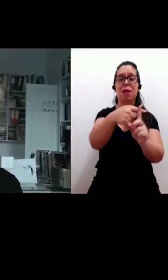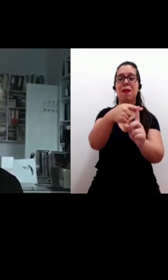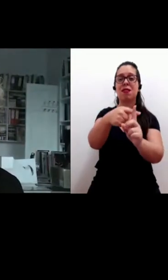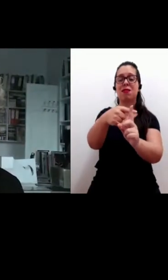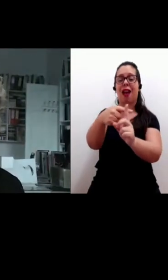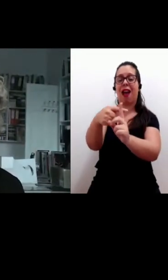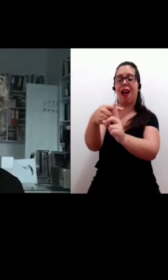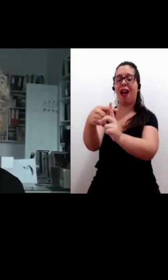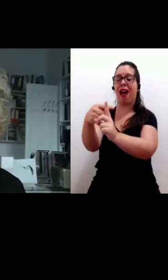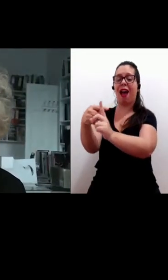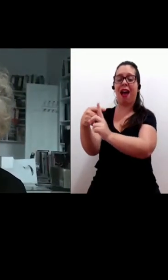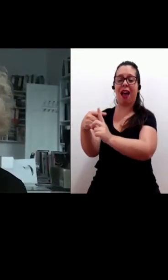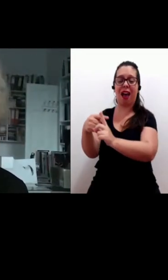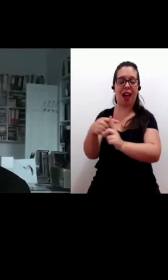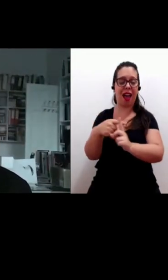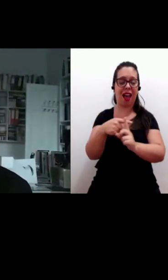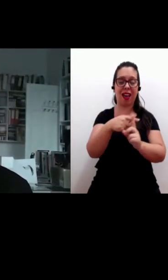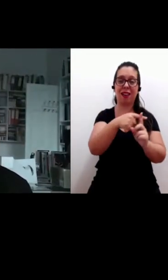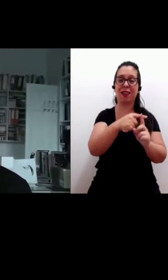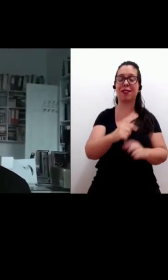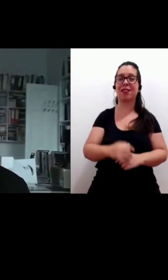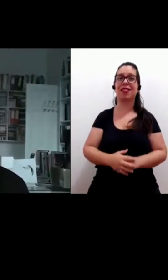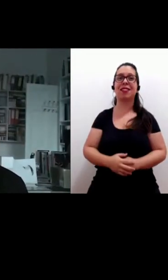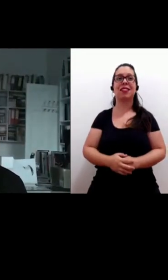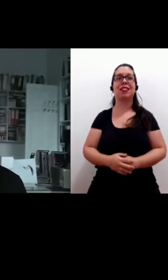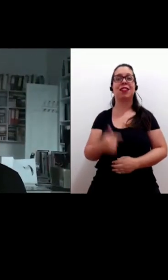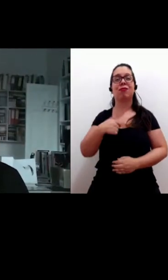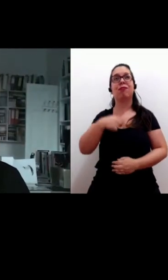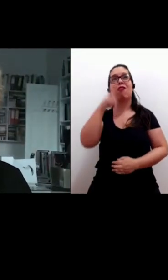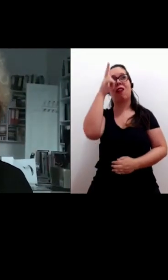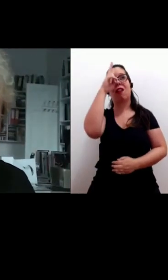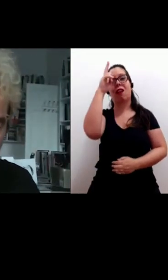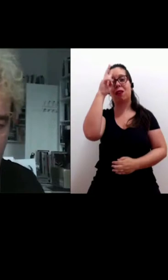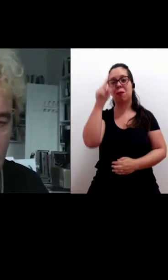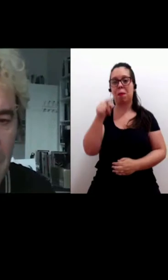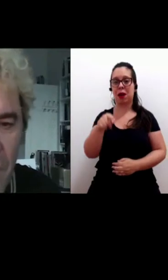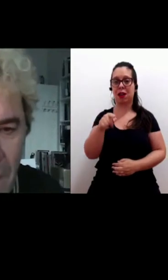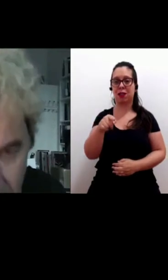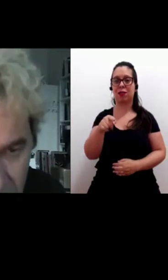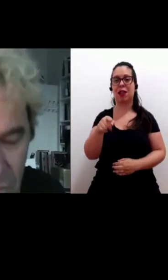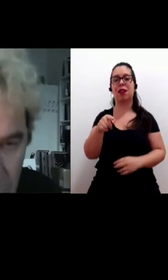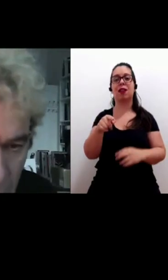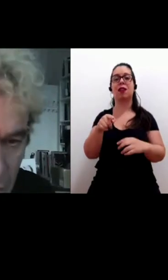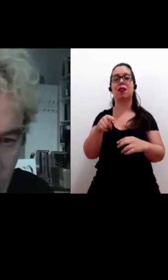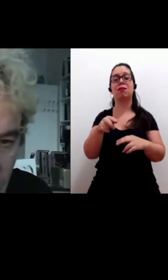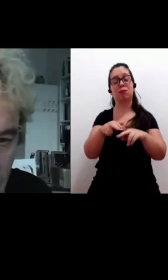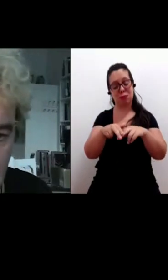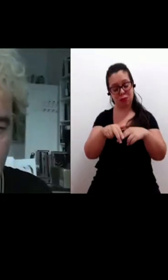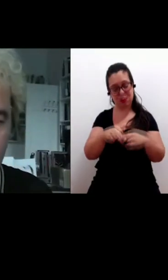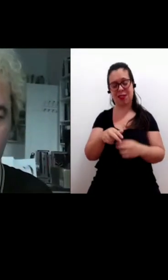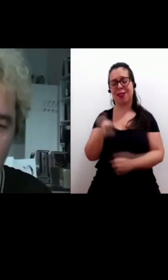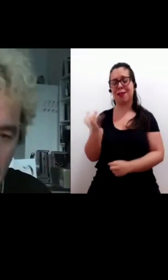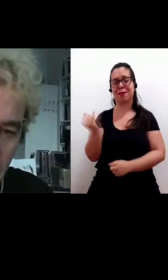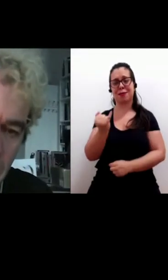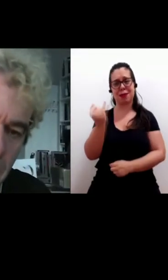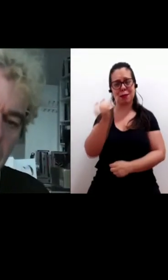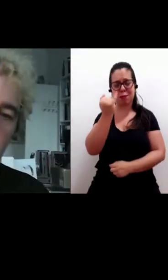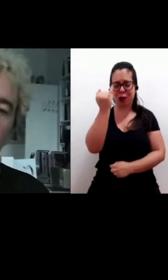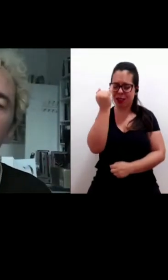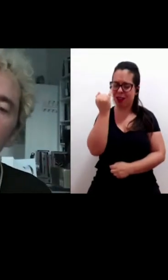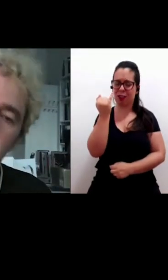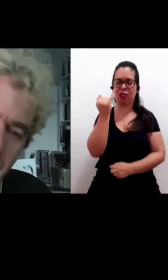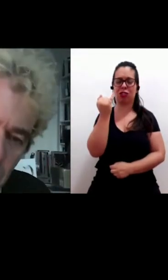I always remember that, and that's why it's so important for every culture,